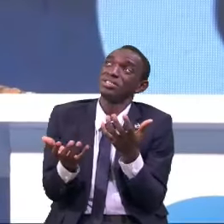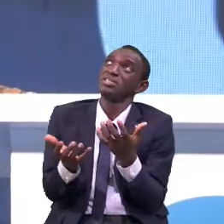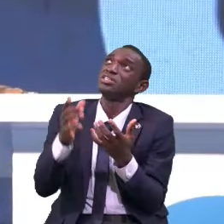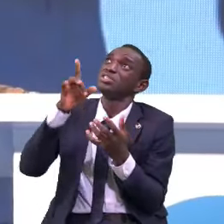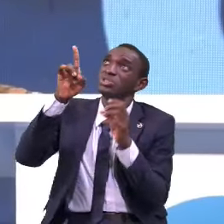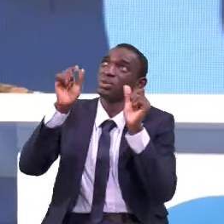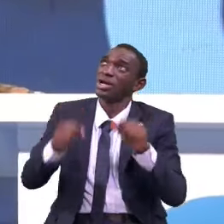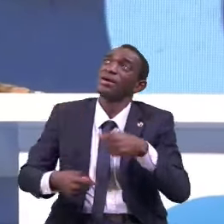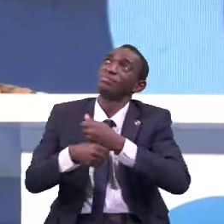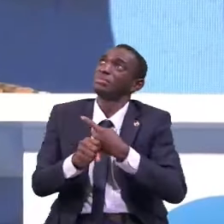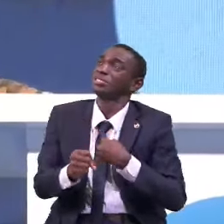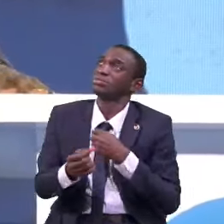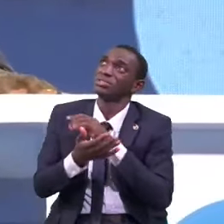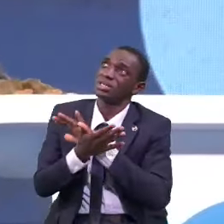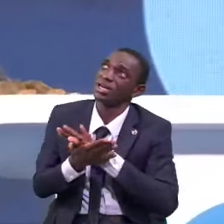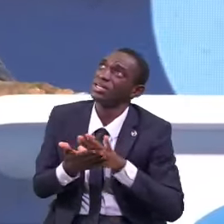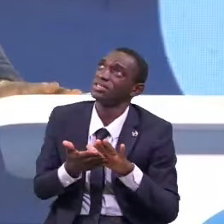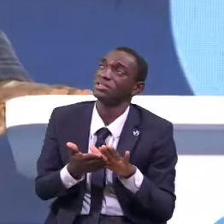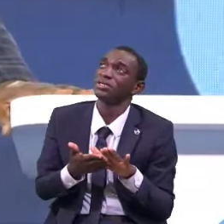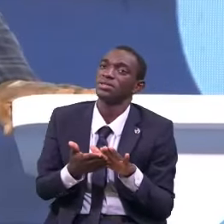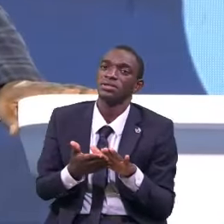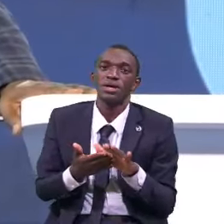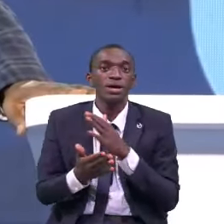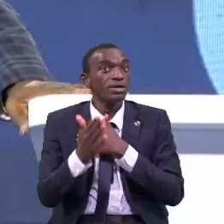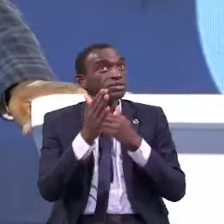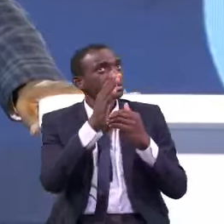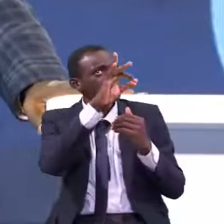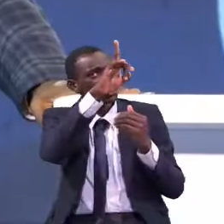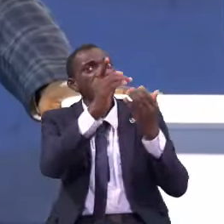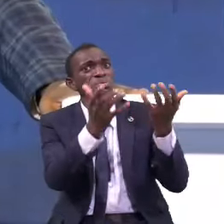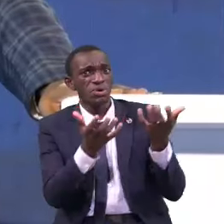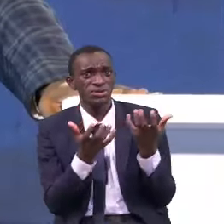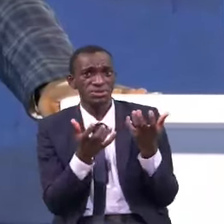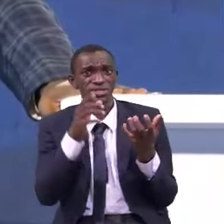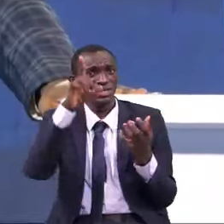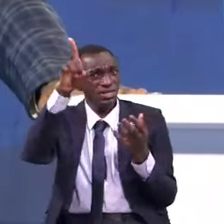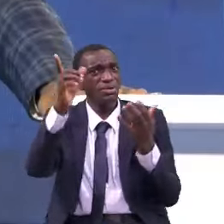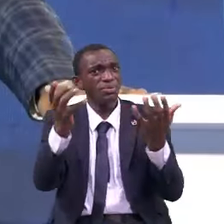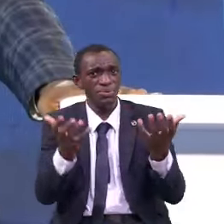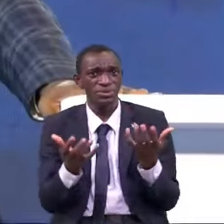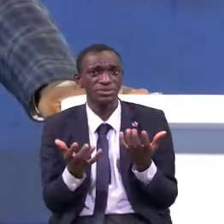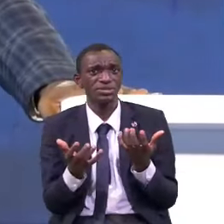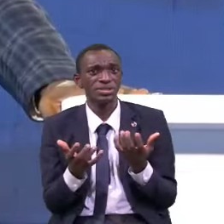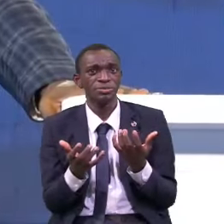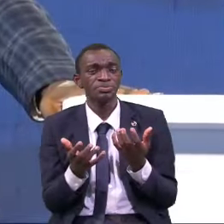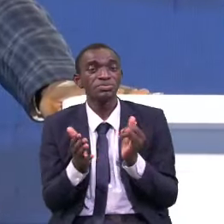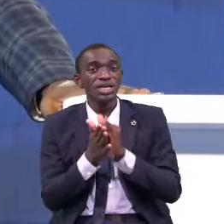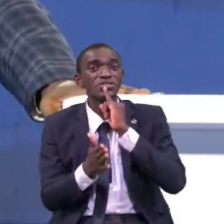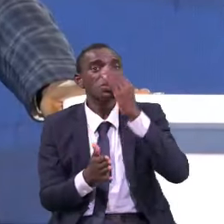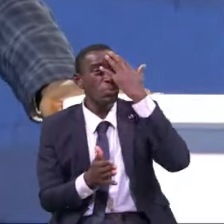clean. And he wills. And he desires. That's why he came from